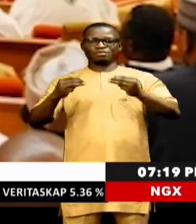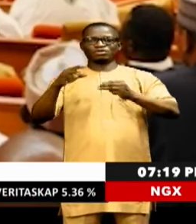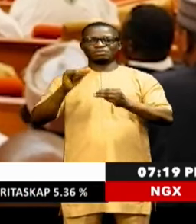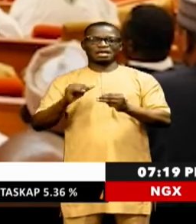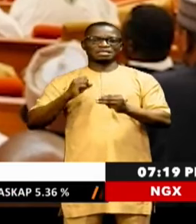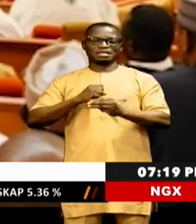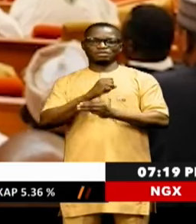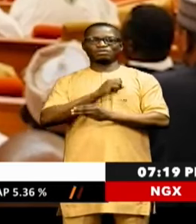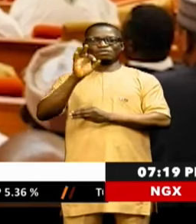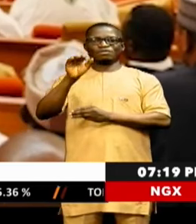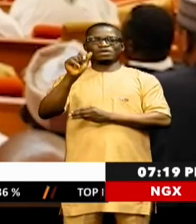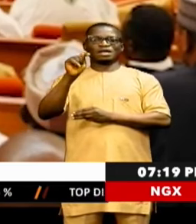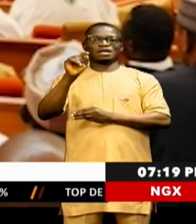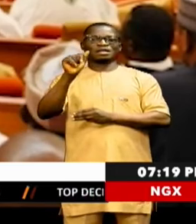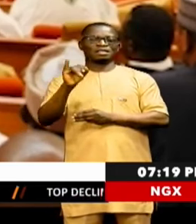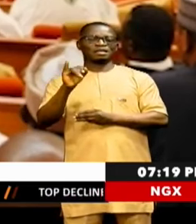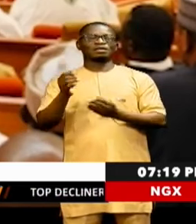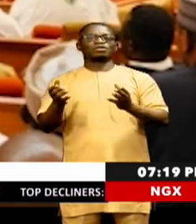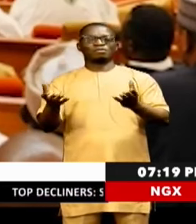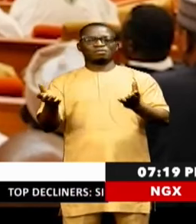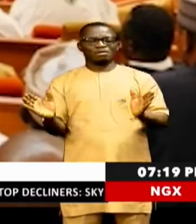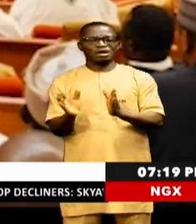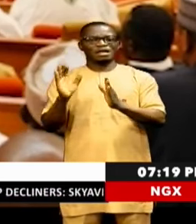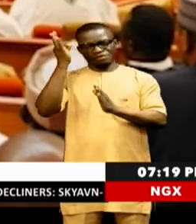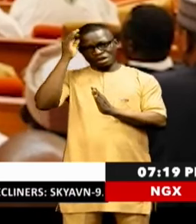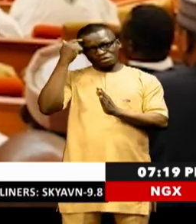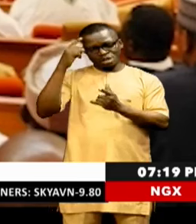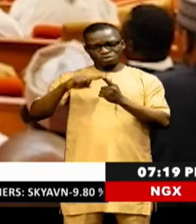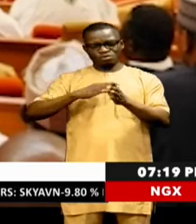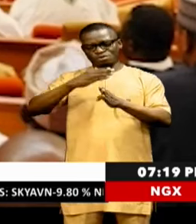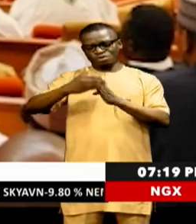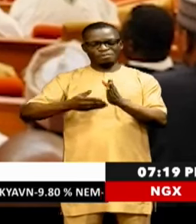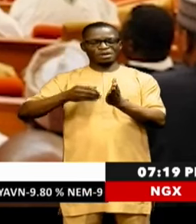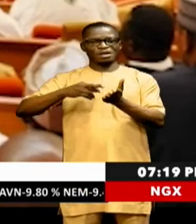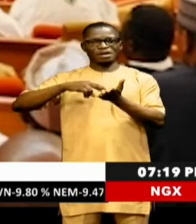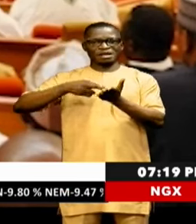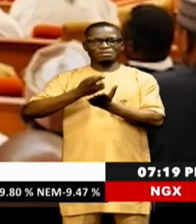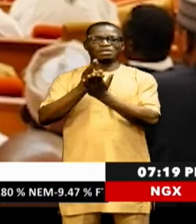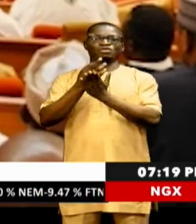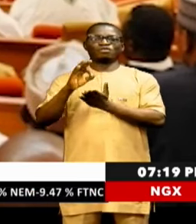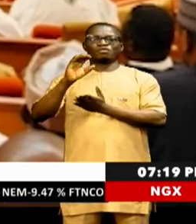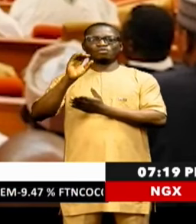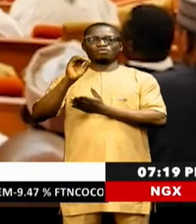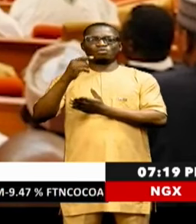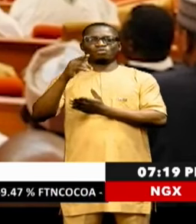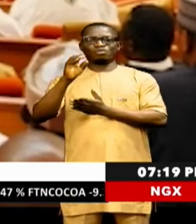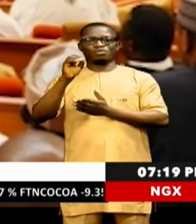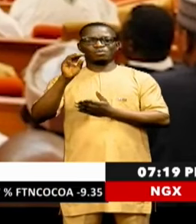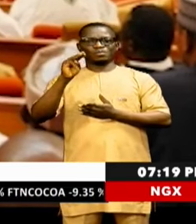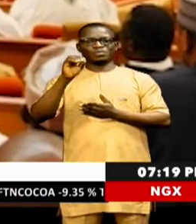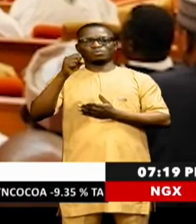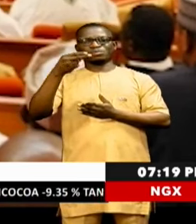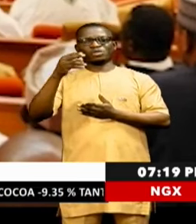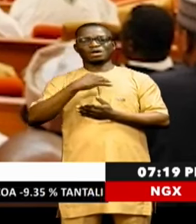Abdul Fatai Buhari urging the federal government to complete the rehabilitation of the Ogbomosho Oyo Road.